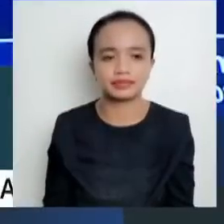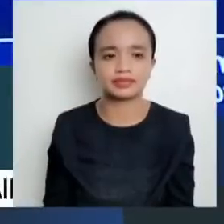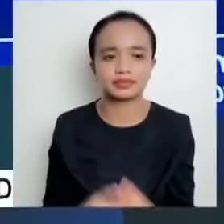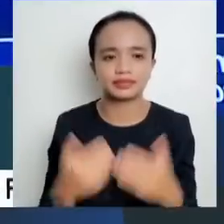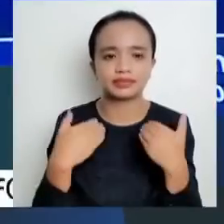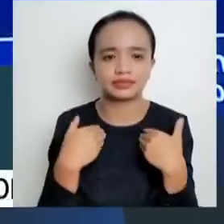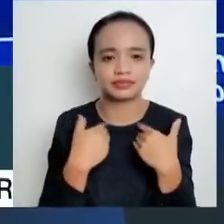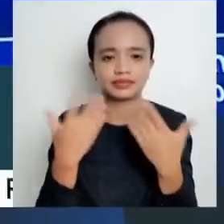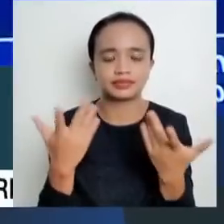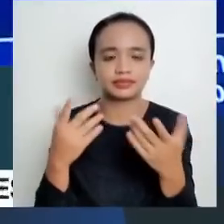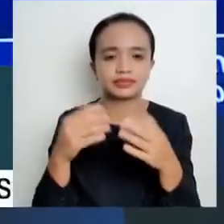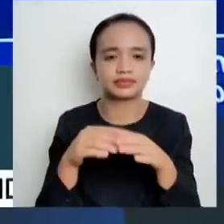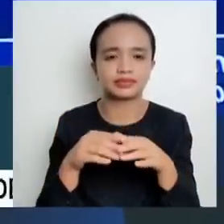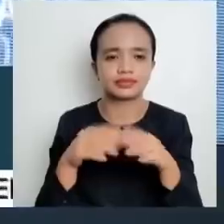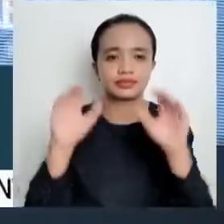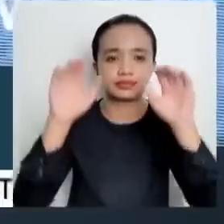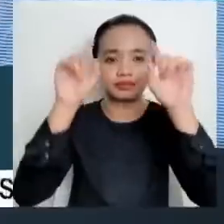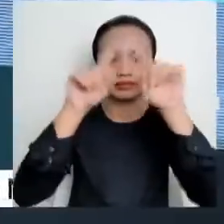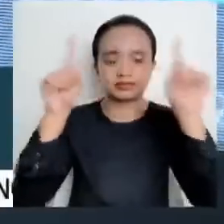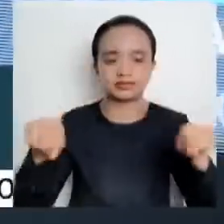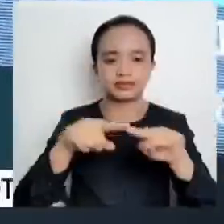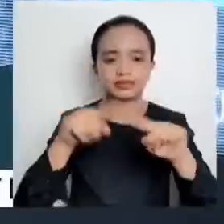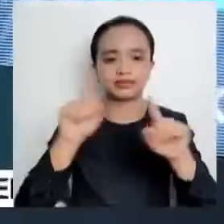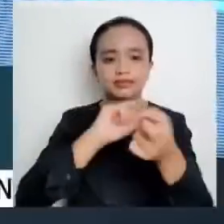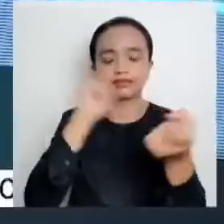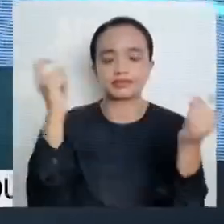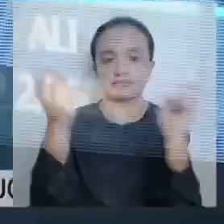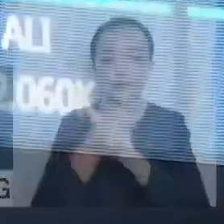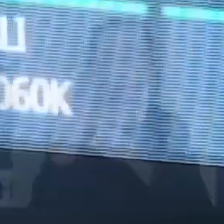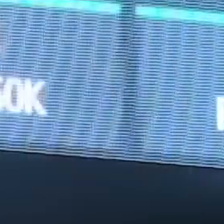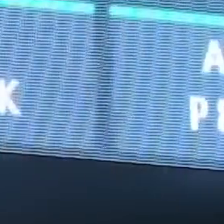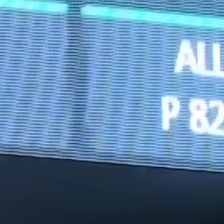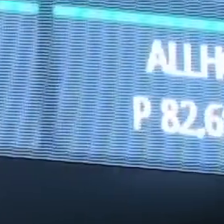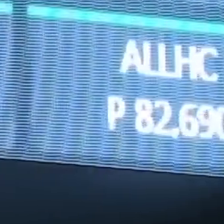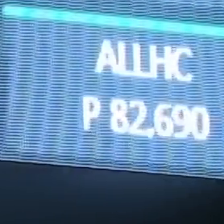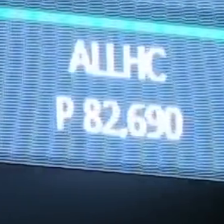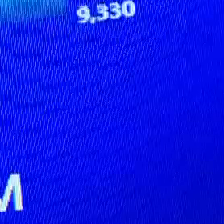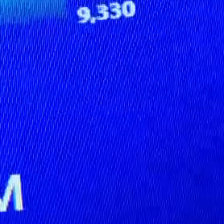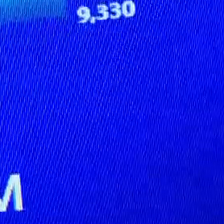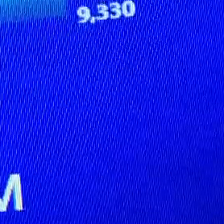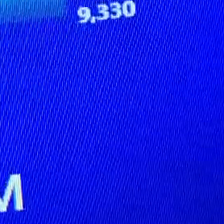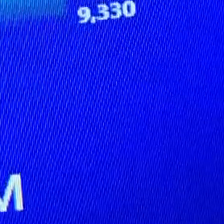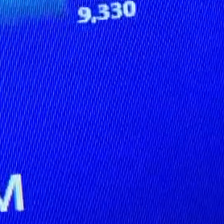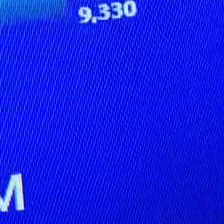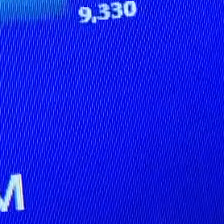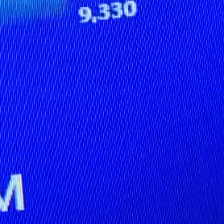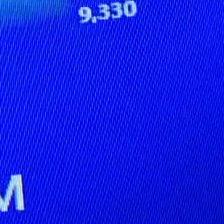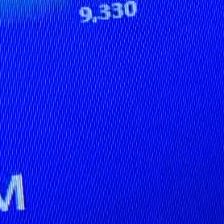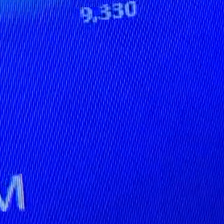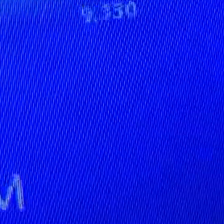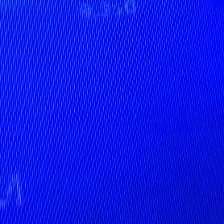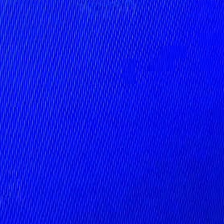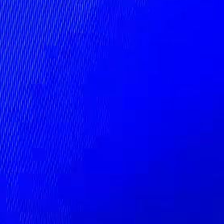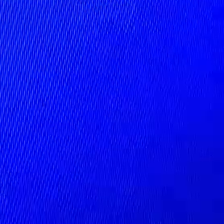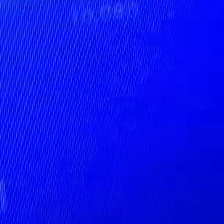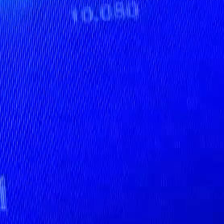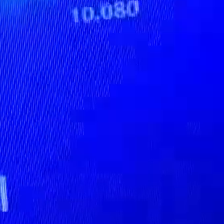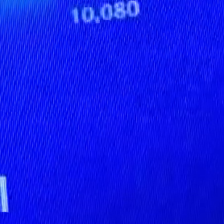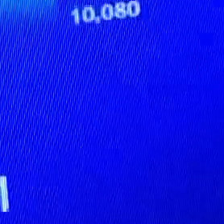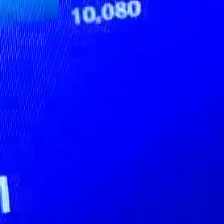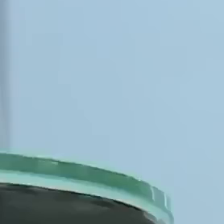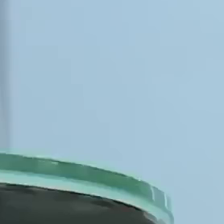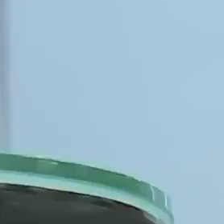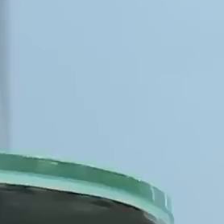middle of the floor has been replaced. What remains are the stock ticker screens, and there's a new large market data